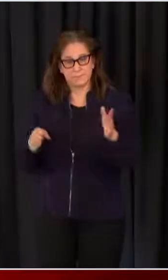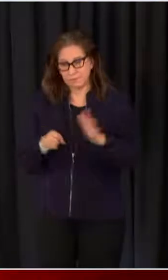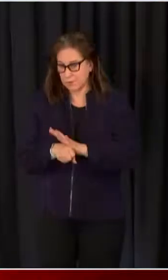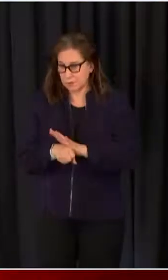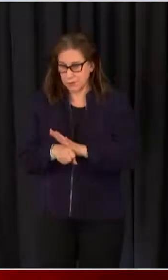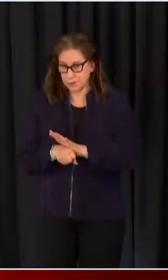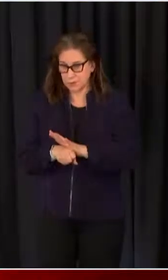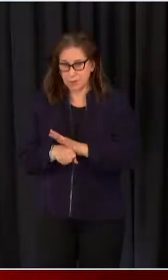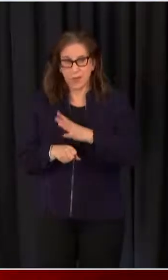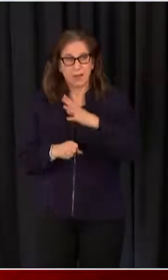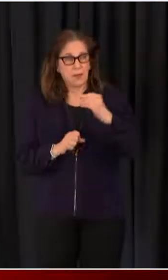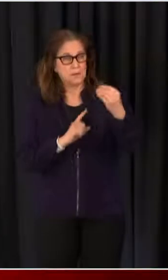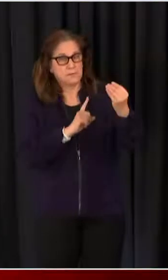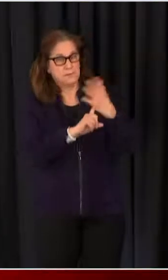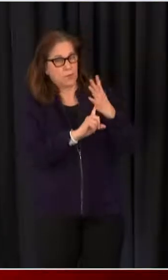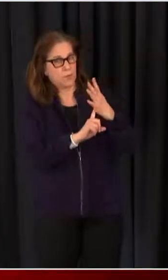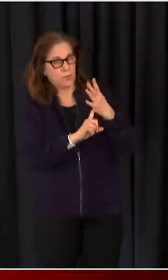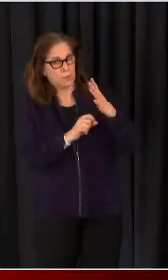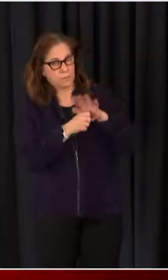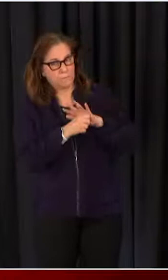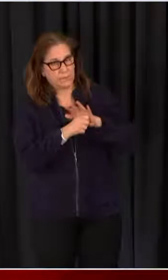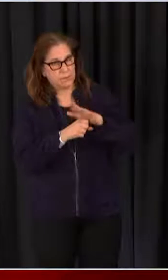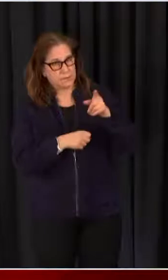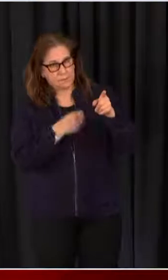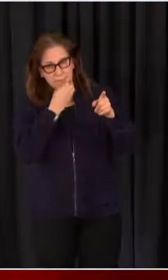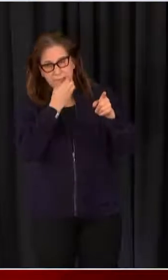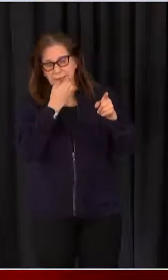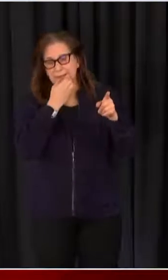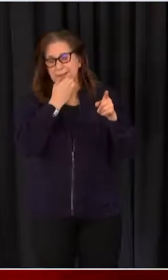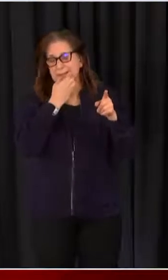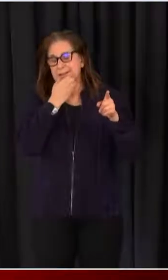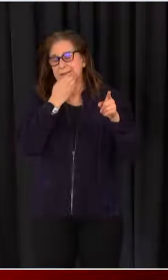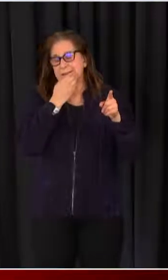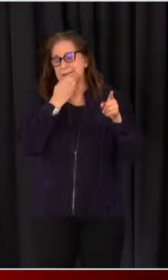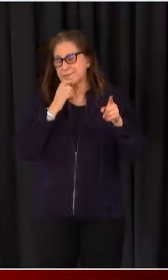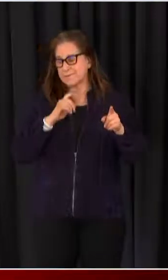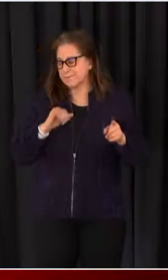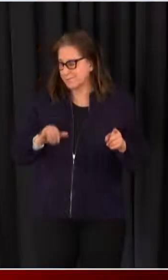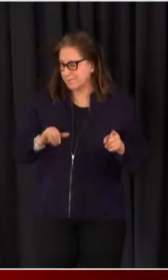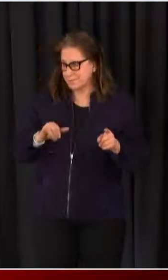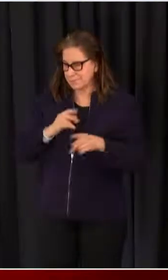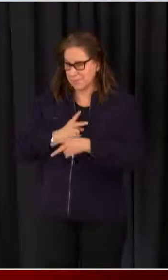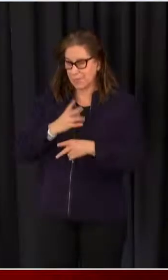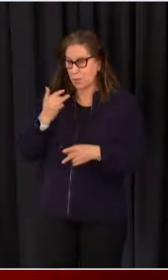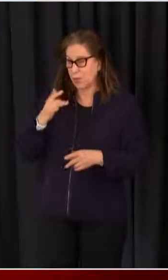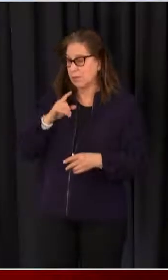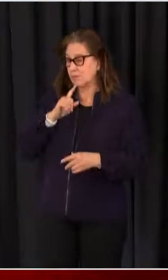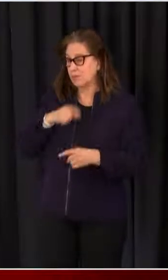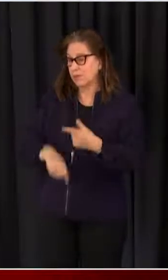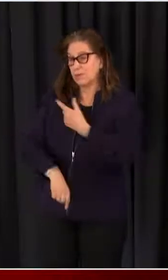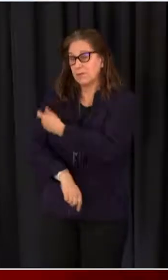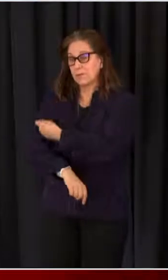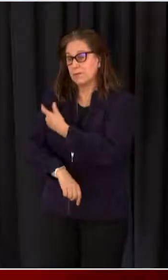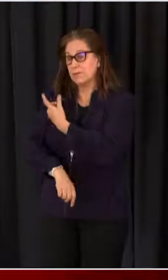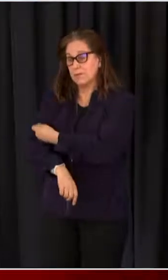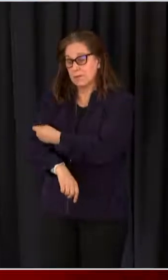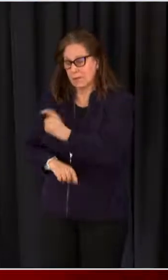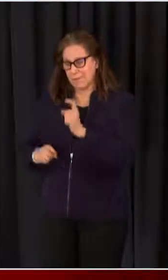COVID-19 exposure within the first 90 days of being fully vaccinated, they would not need to